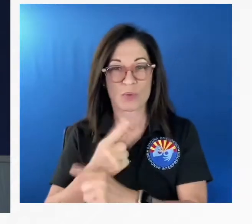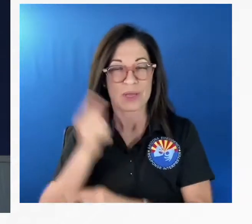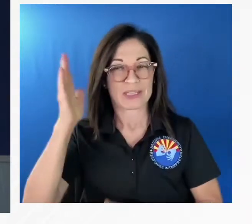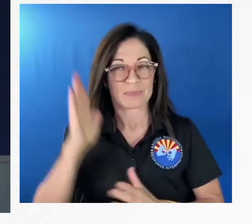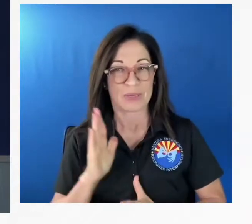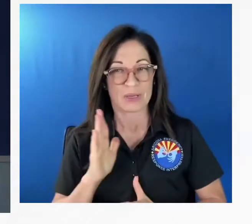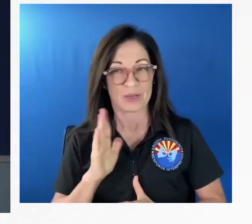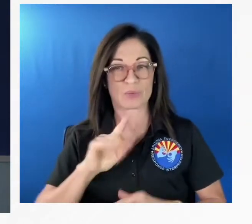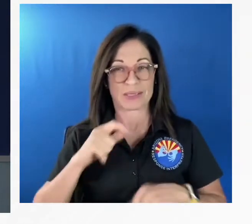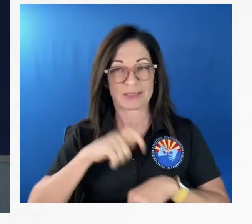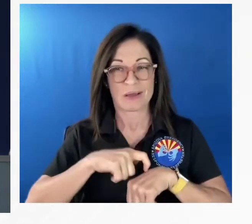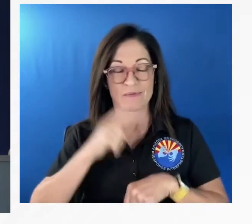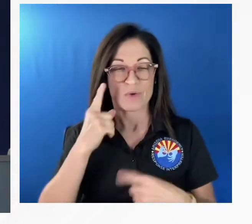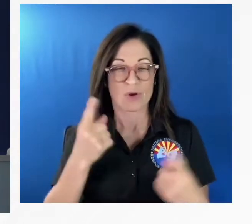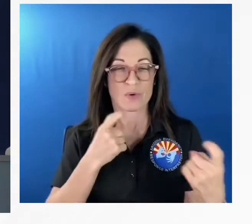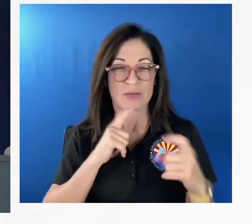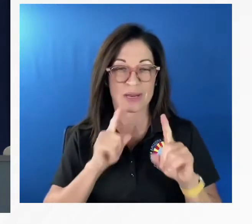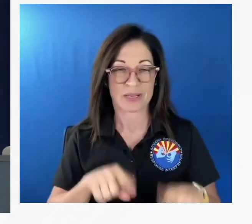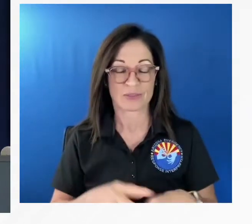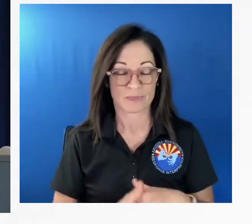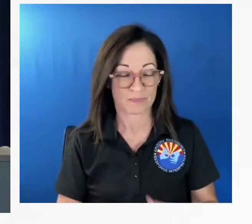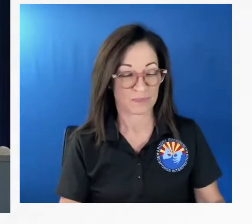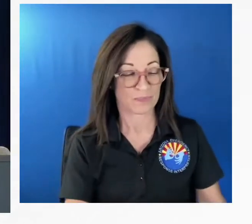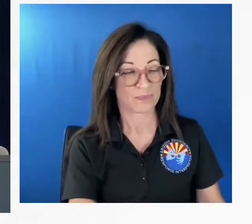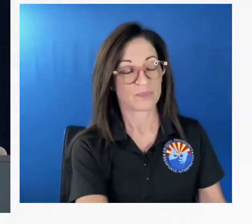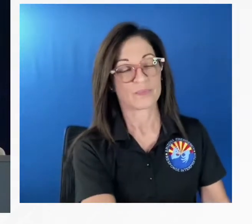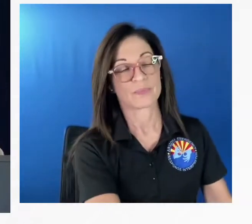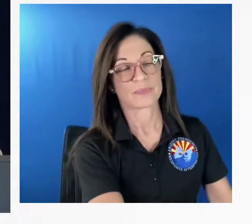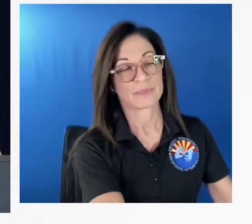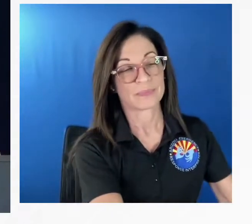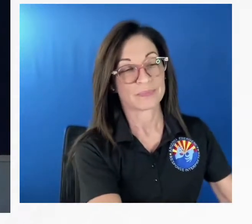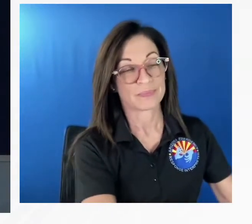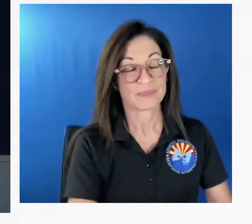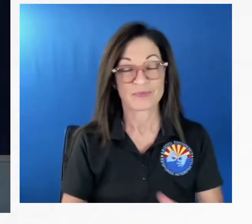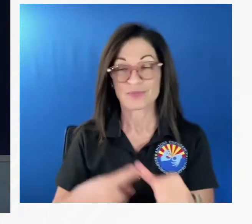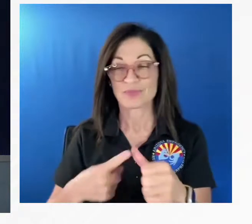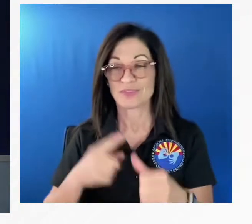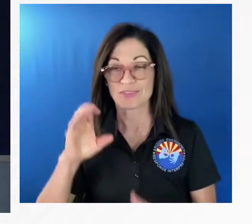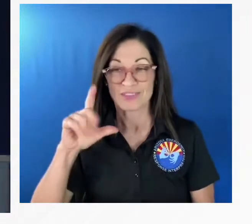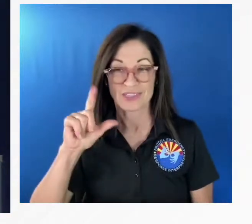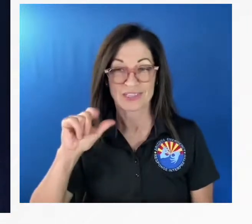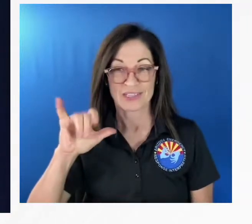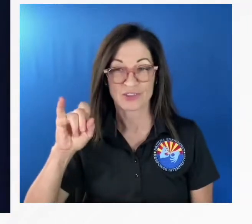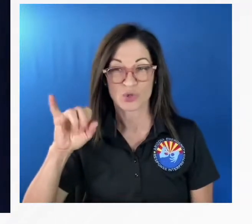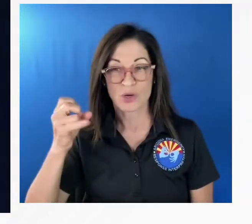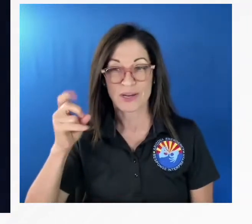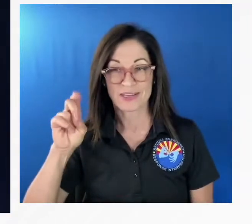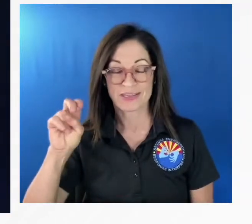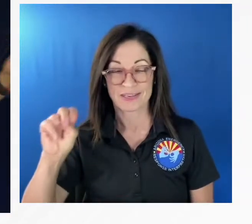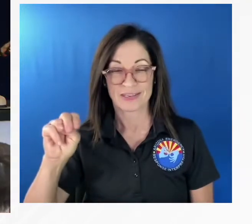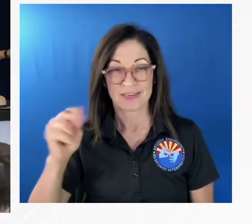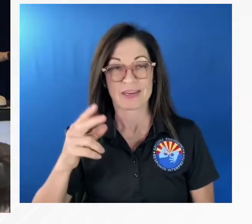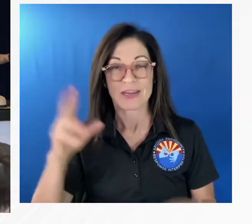Q&A. So with that, I'd like to bring up Clay Jordan, Superintendent, Sequoia Kings Canyon National